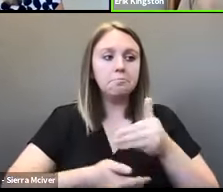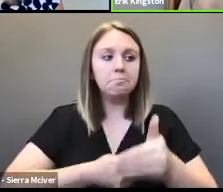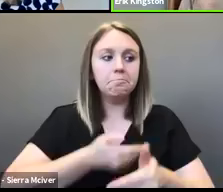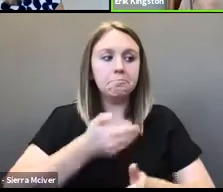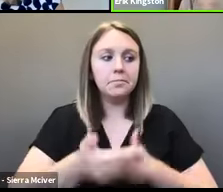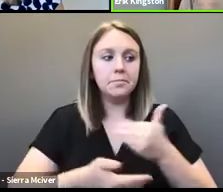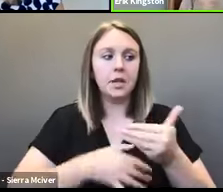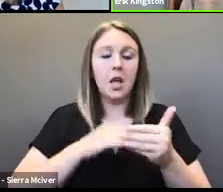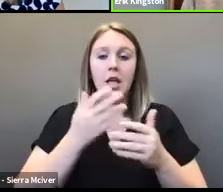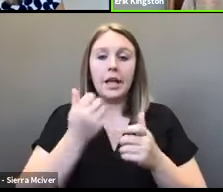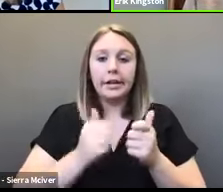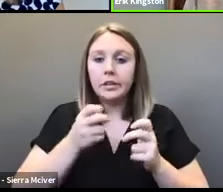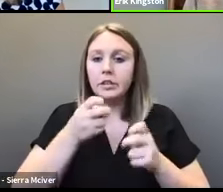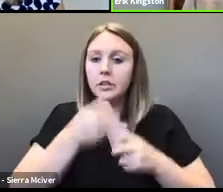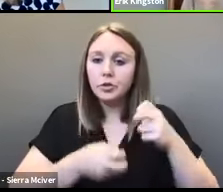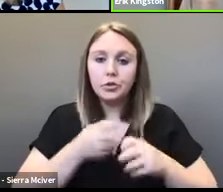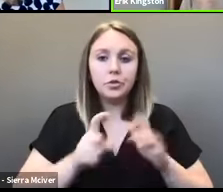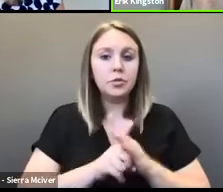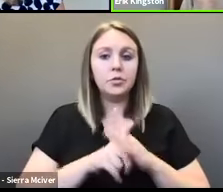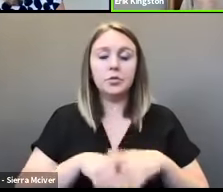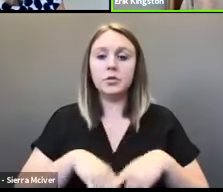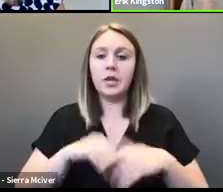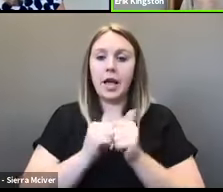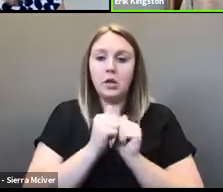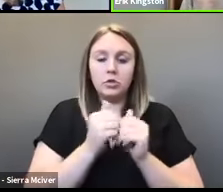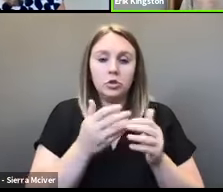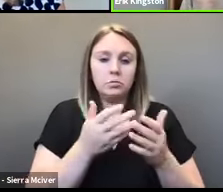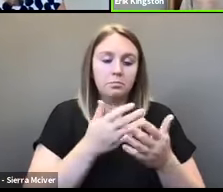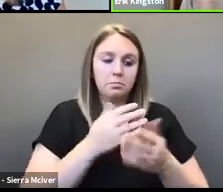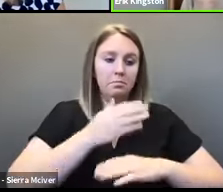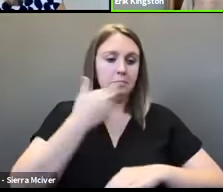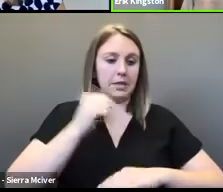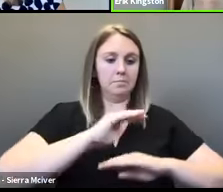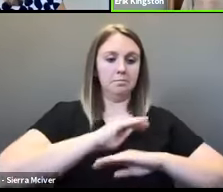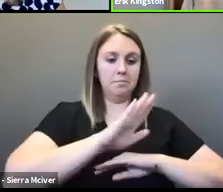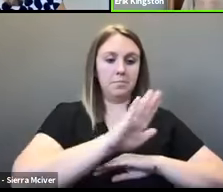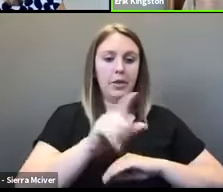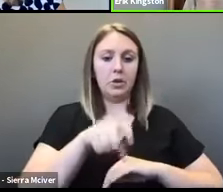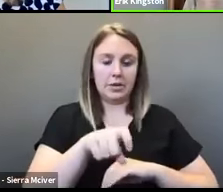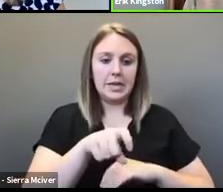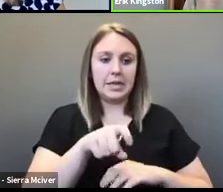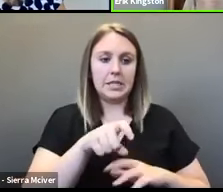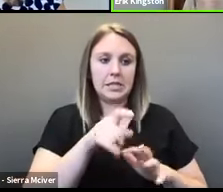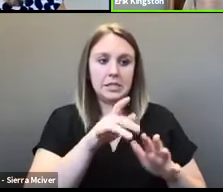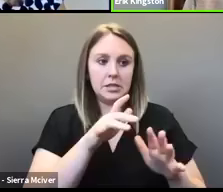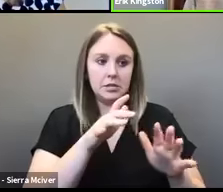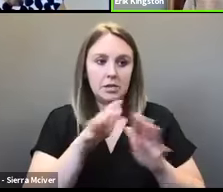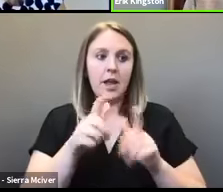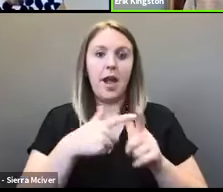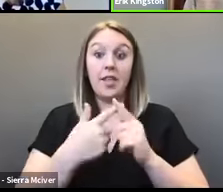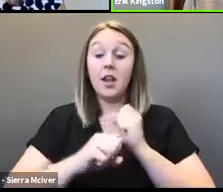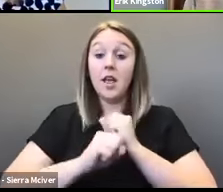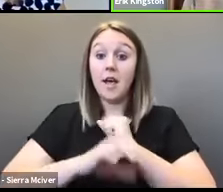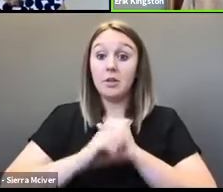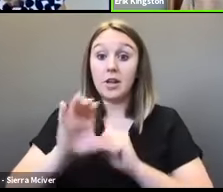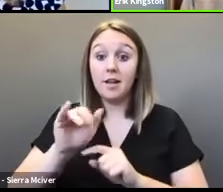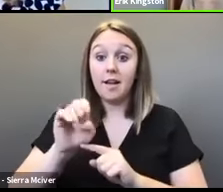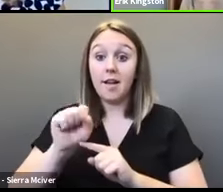out all the kinks in terms of the service delivery. And, uh, boy, it really picked up as soon as we advertised the CARES Act money.